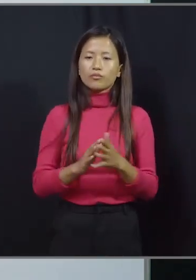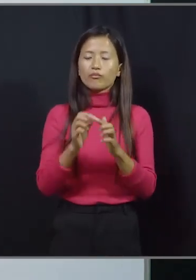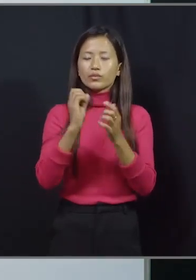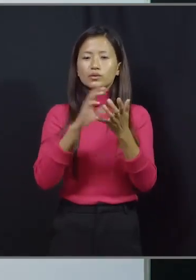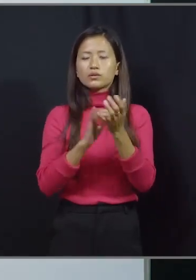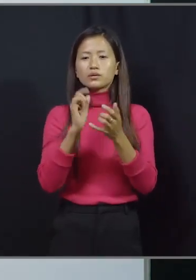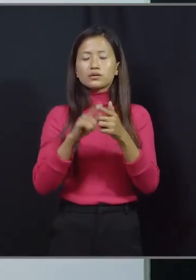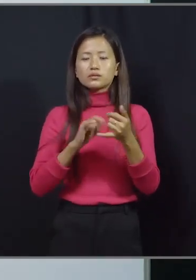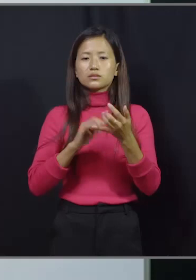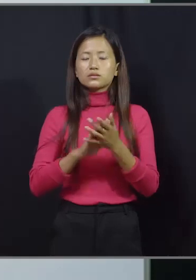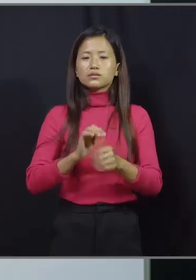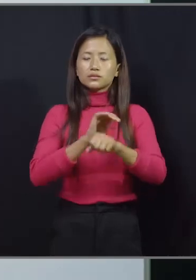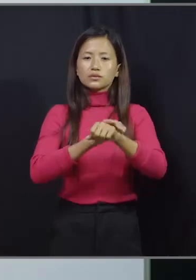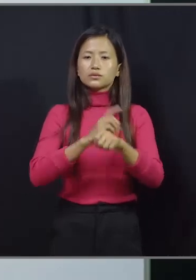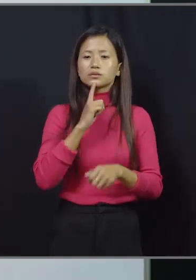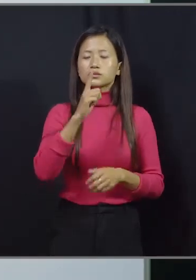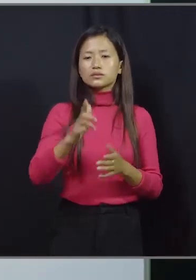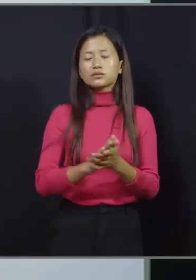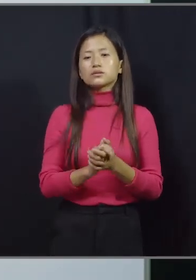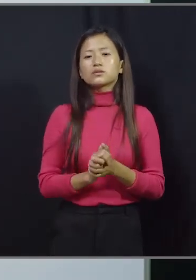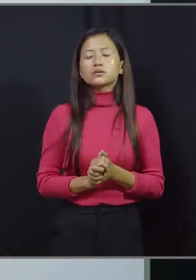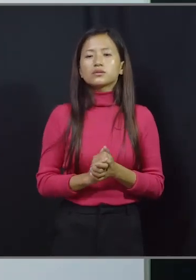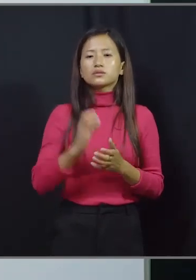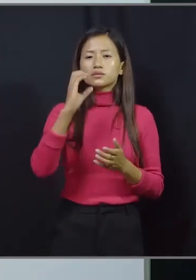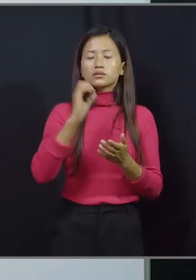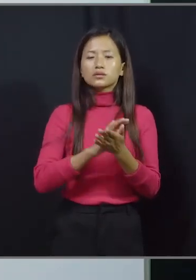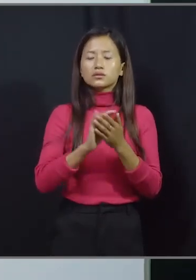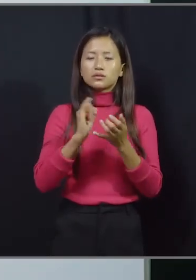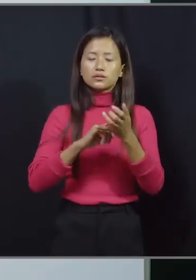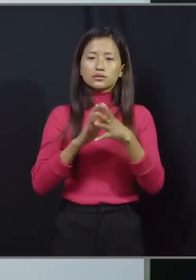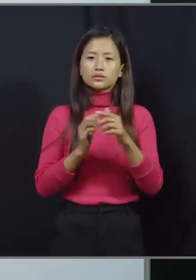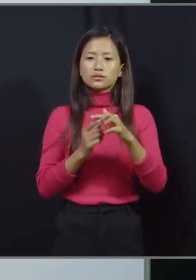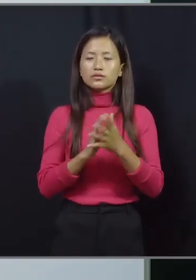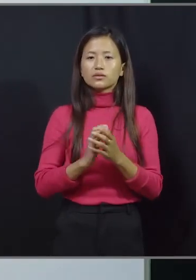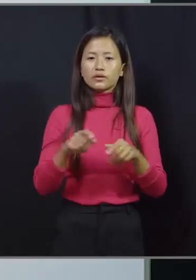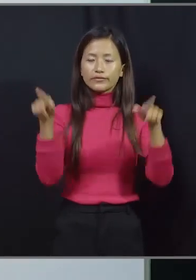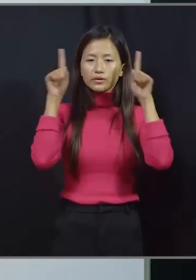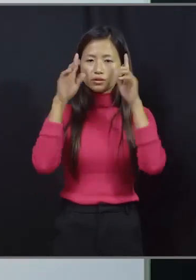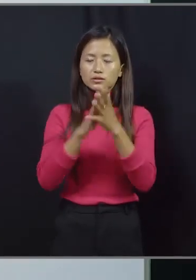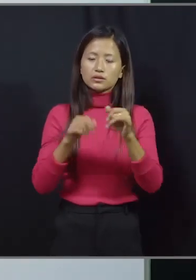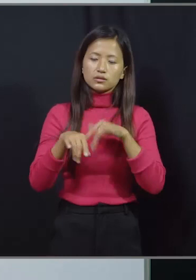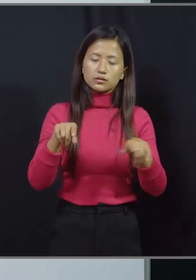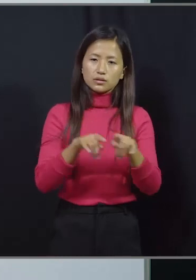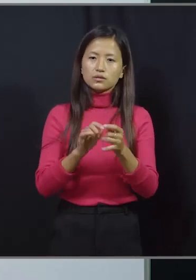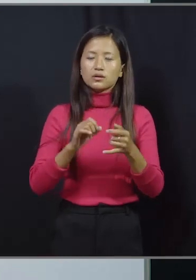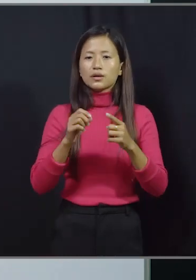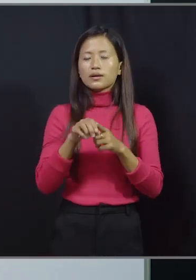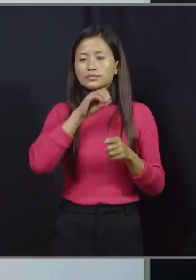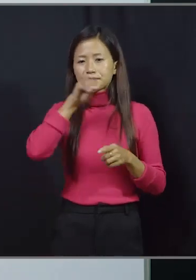the British introduced, it was creased with the fats of cows and swines or